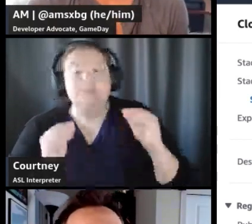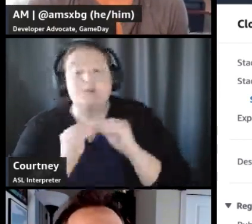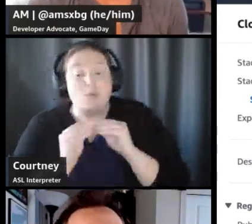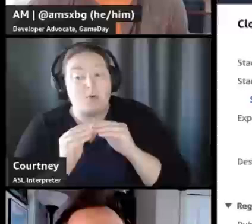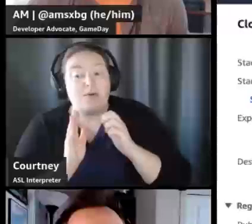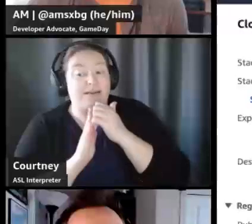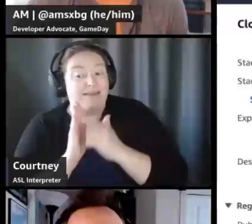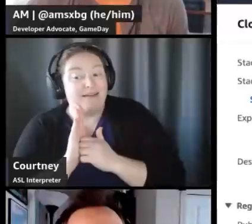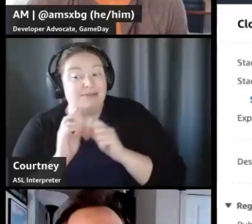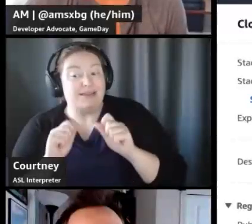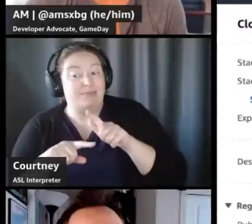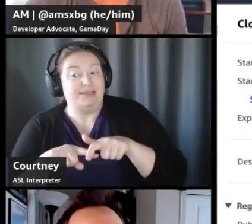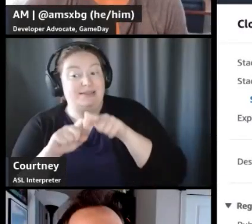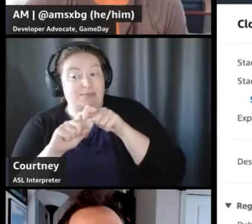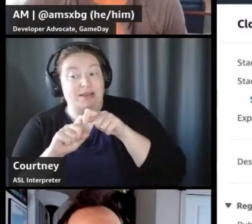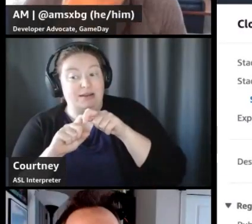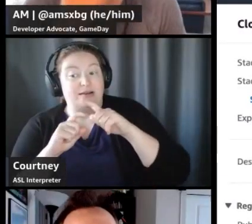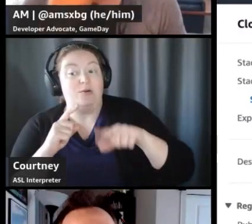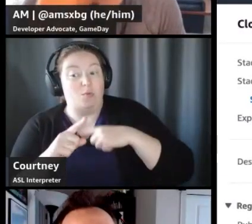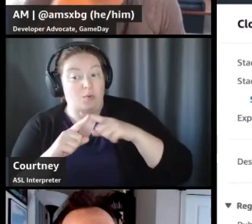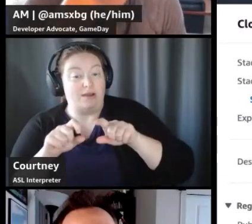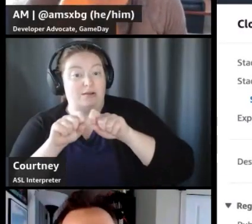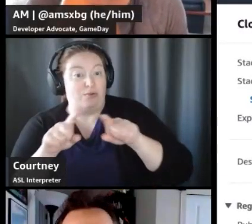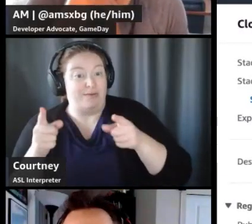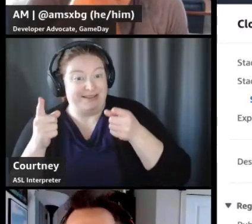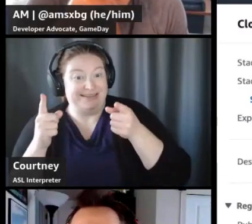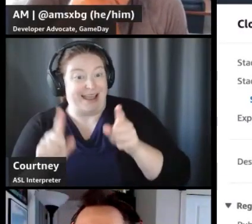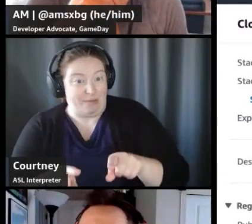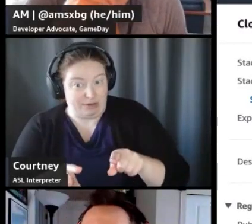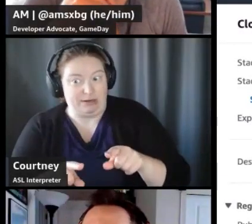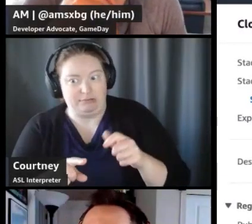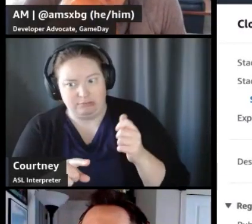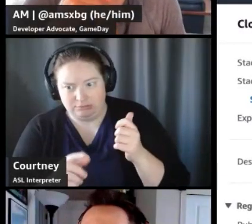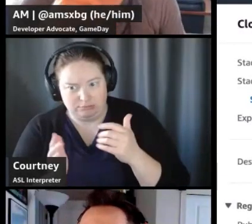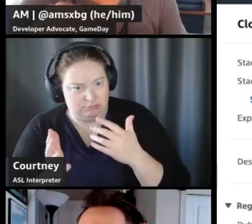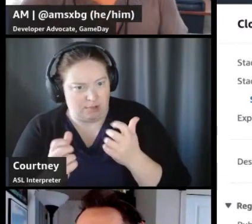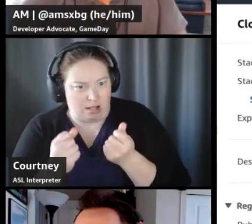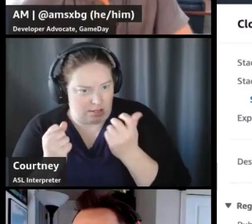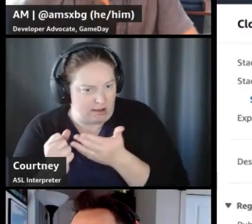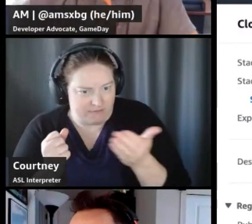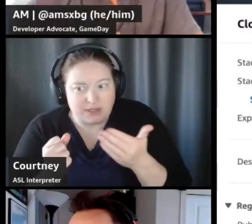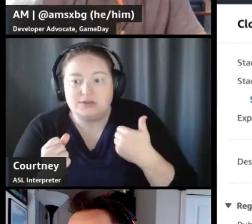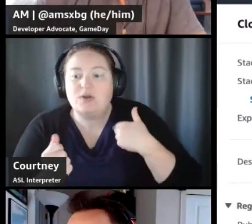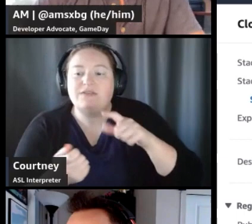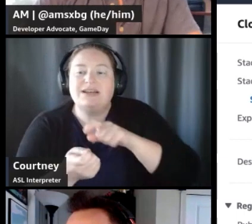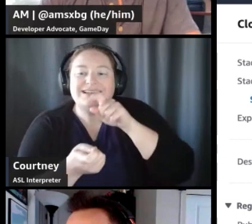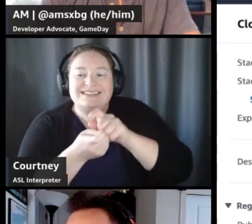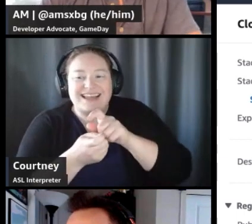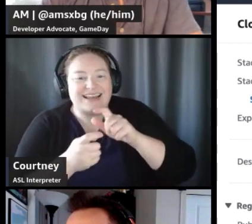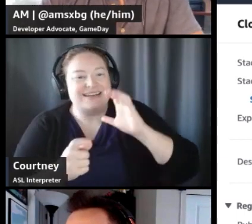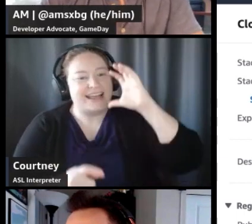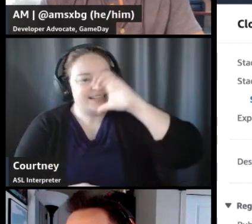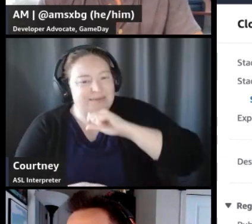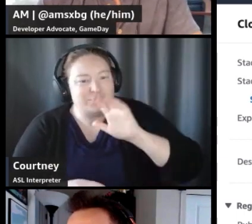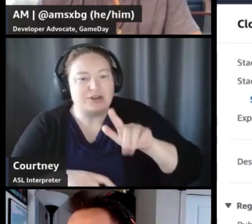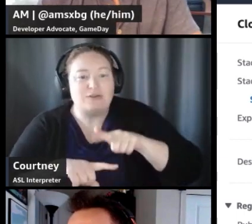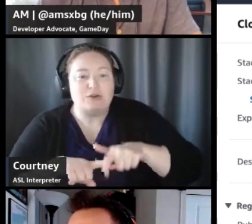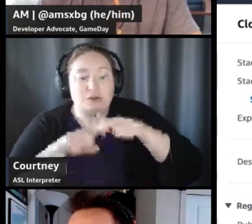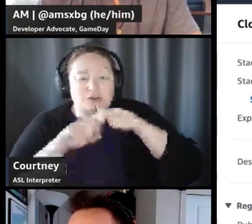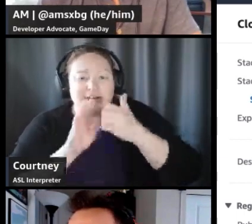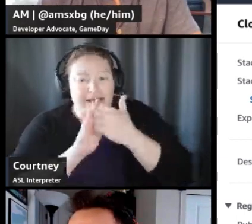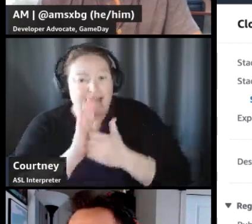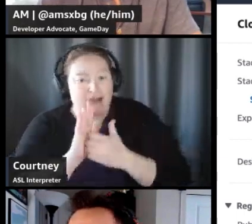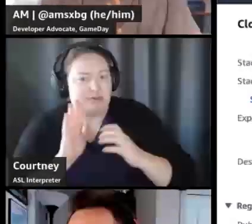can be suspended like when the deployment's happening. A lot of things, right? Like so, having an exact estimation of your suspended account, customers found it